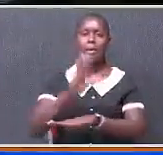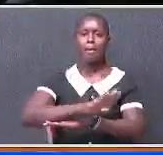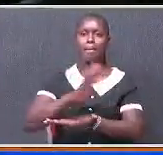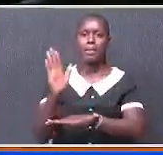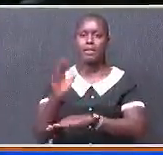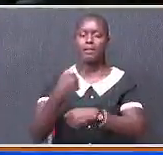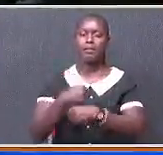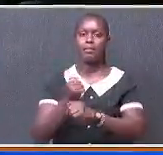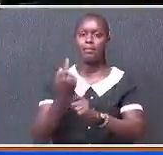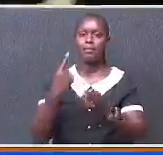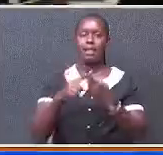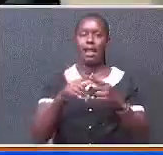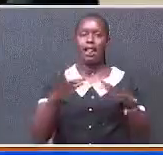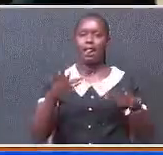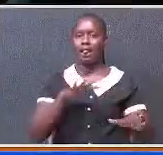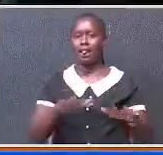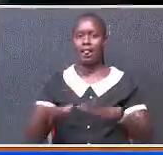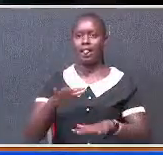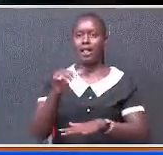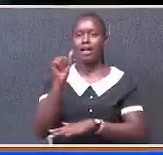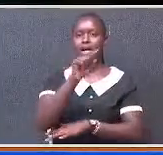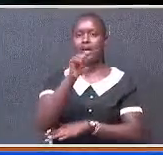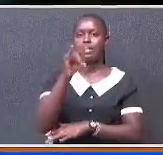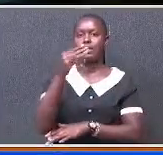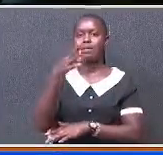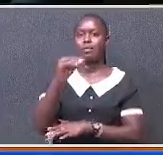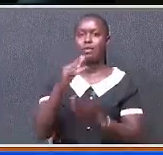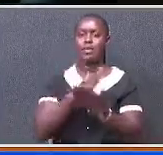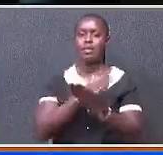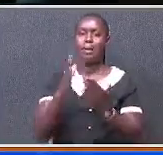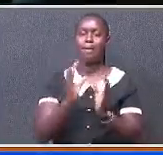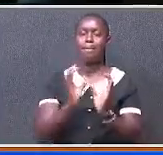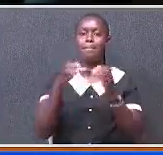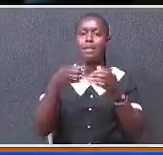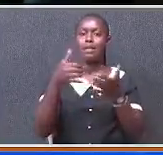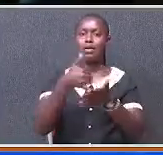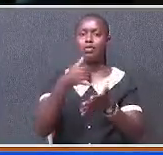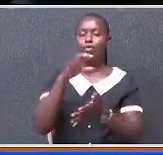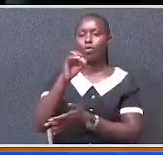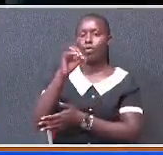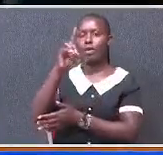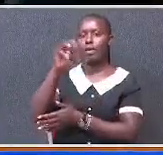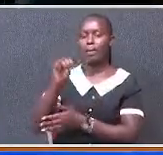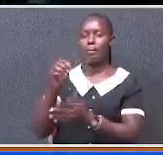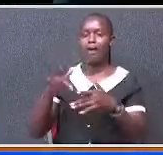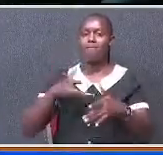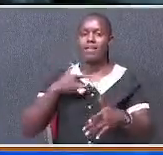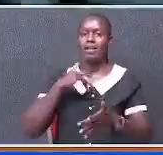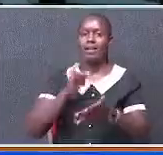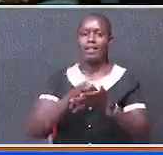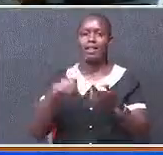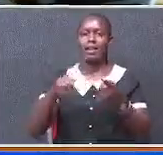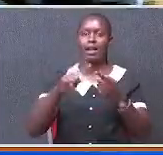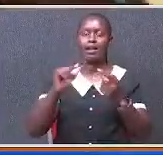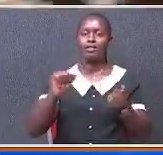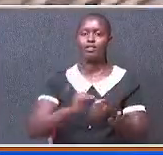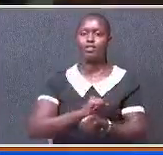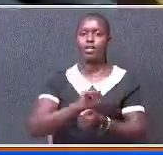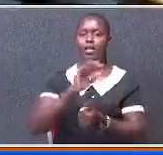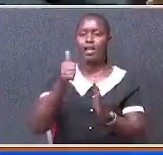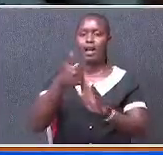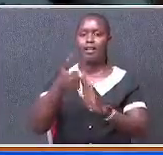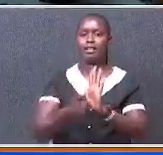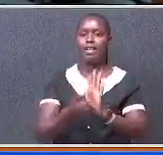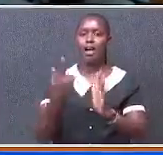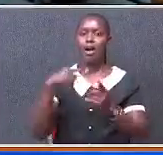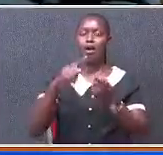discord within Azimio circles, with affiliate parties including ODM feeling like the move could scuffle their immediate agenda of putting the William